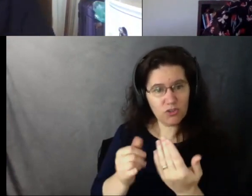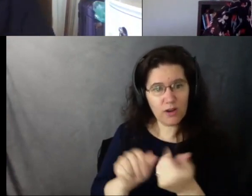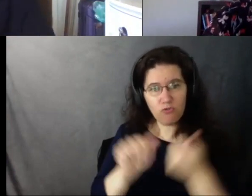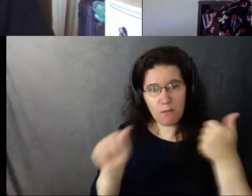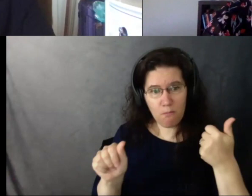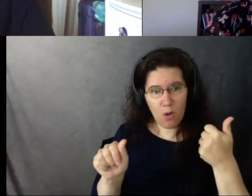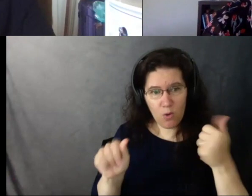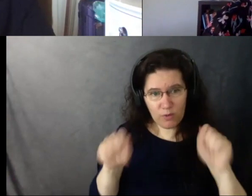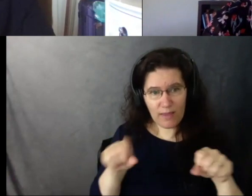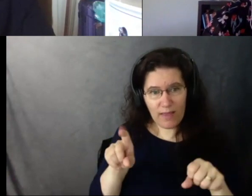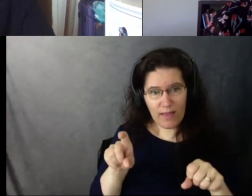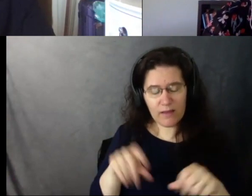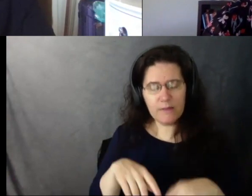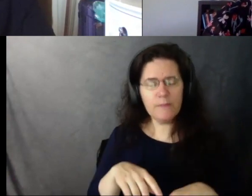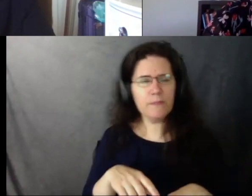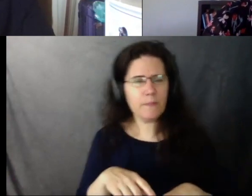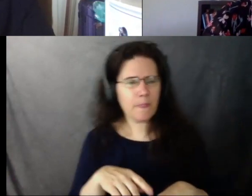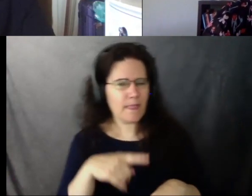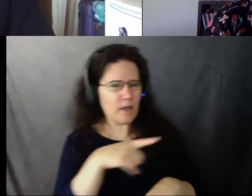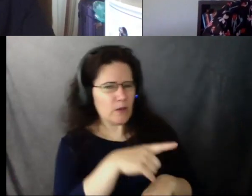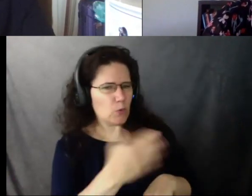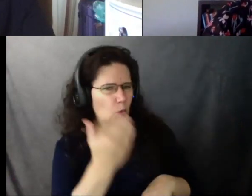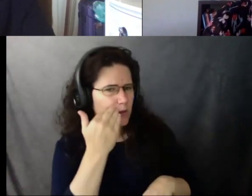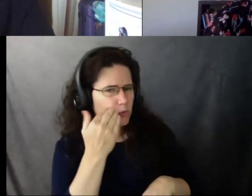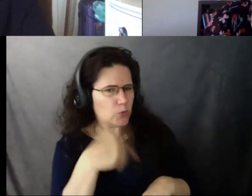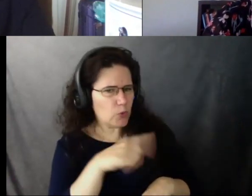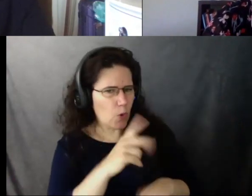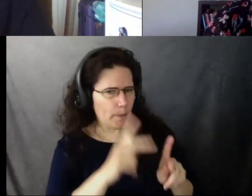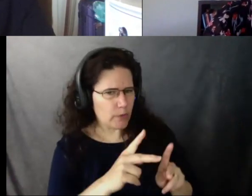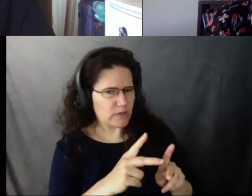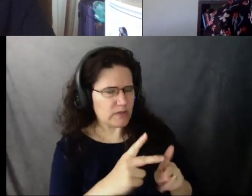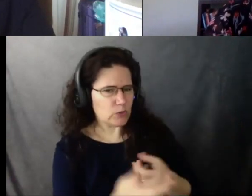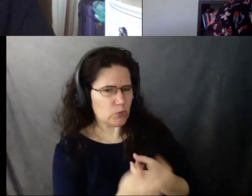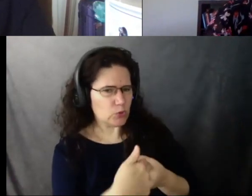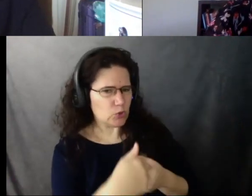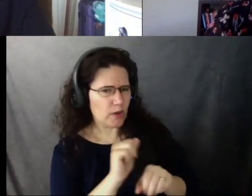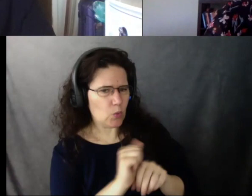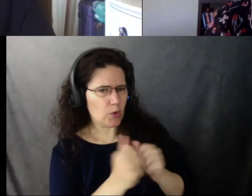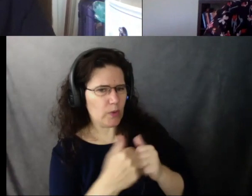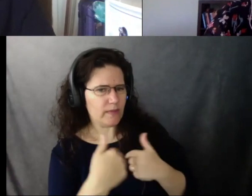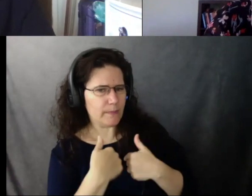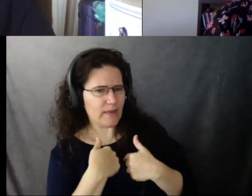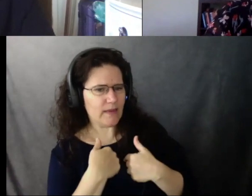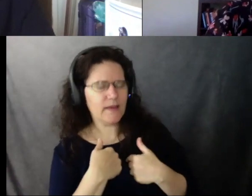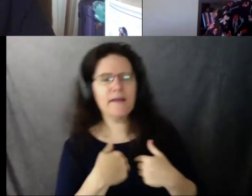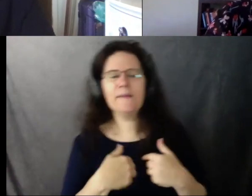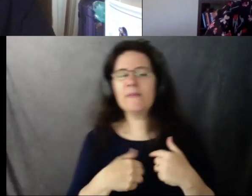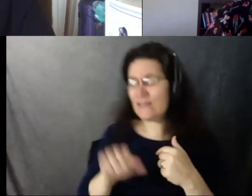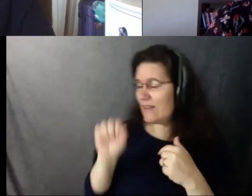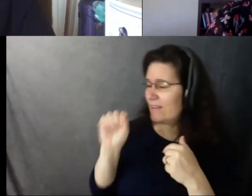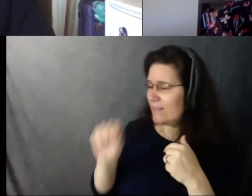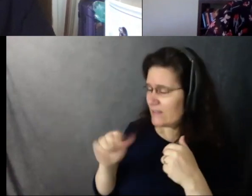Okay. Is there someone join me to work with me? This is what you're asking? Yeah, someone's interested in joining your